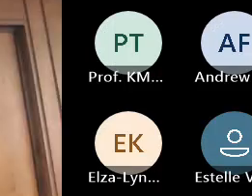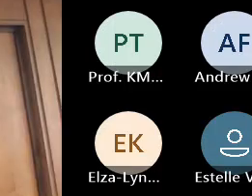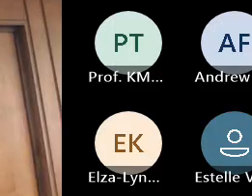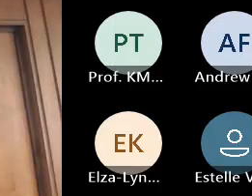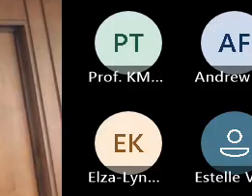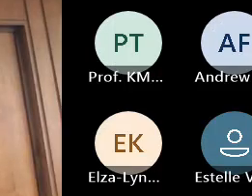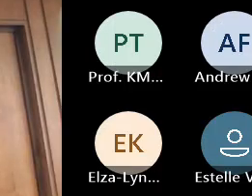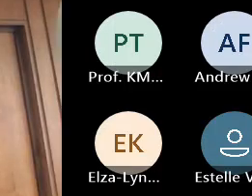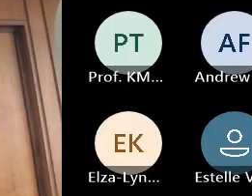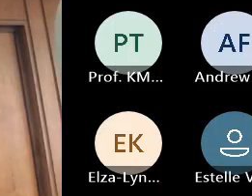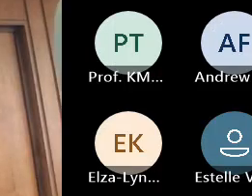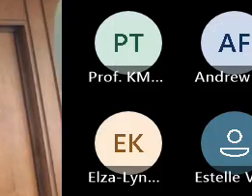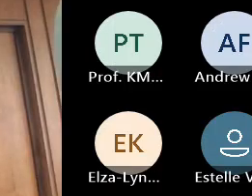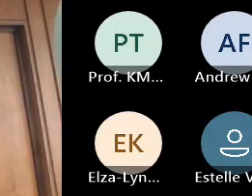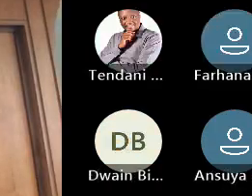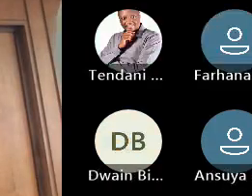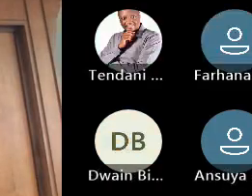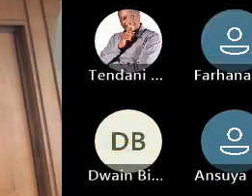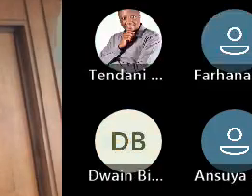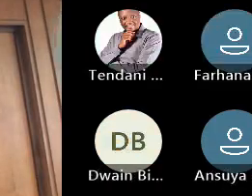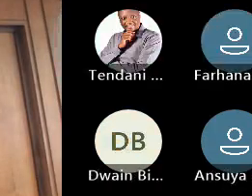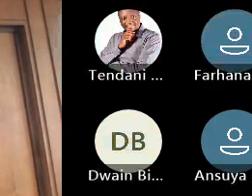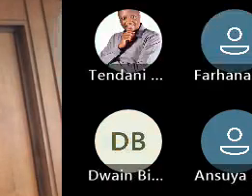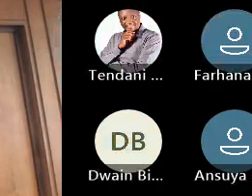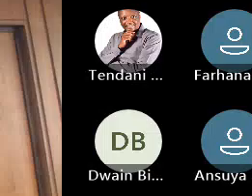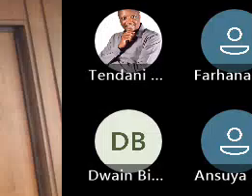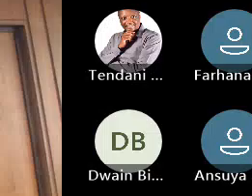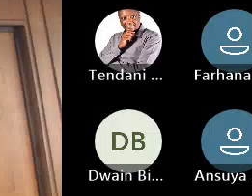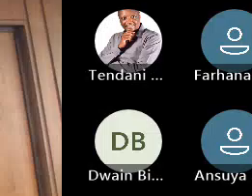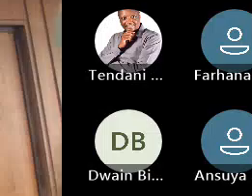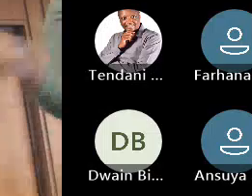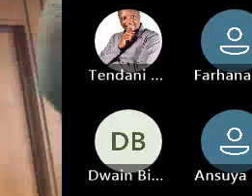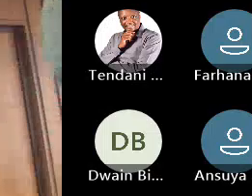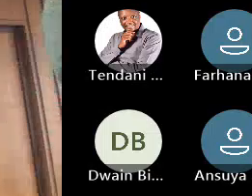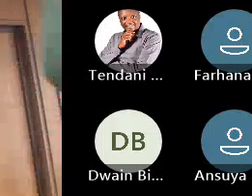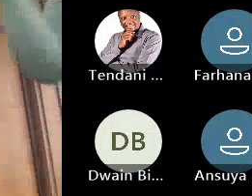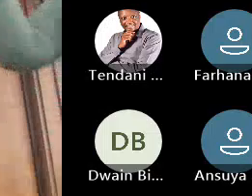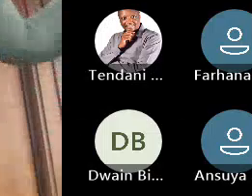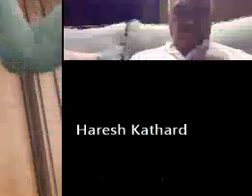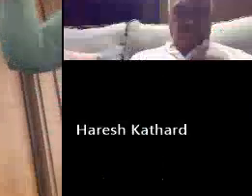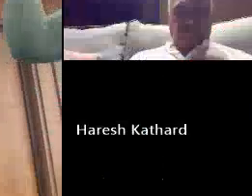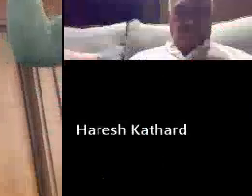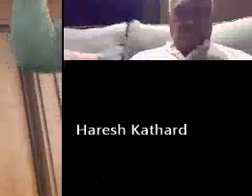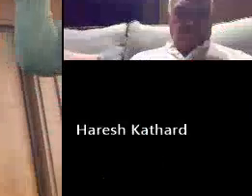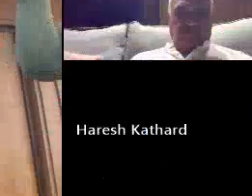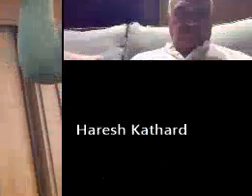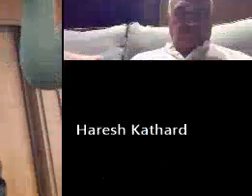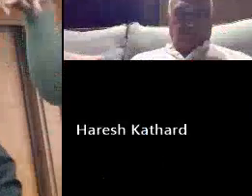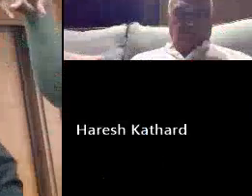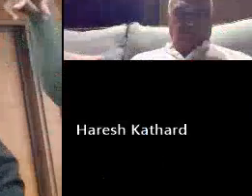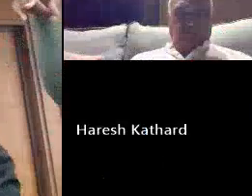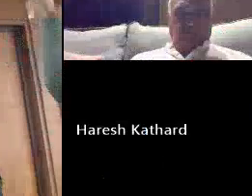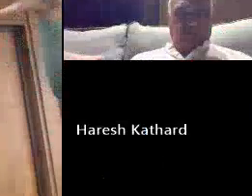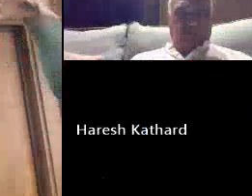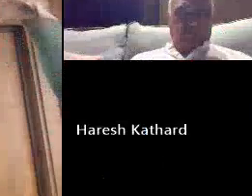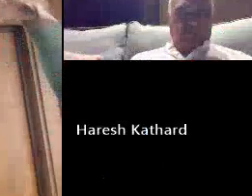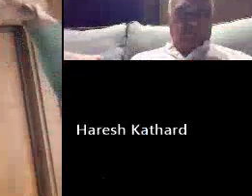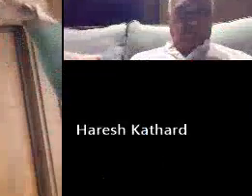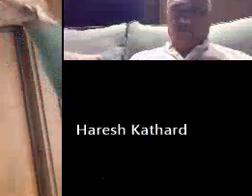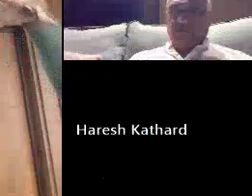two of them. There's a lot of months. So, Betty offered MRI. Just break so you